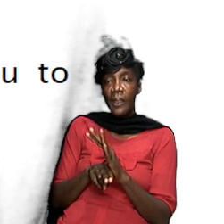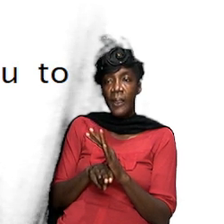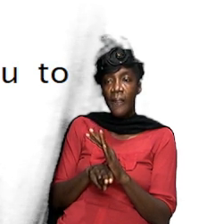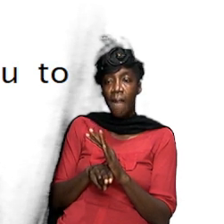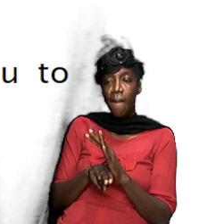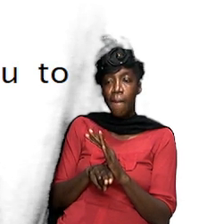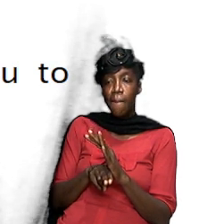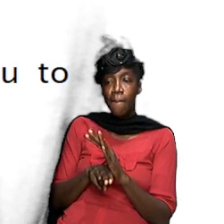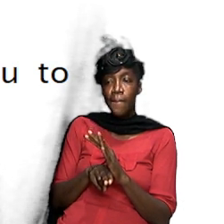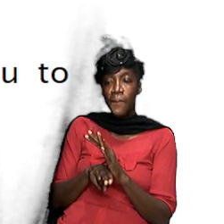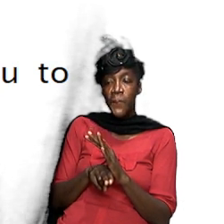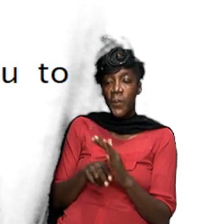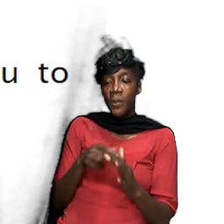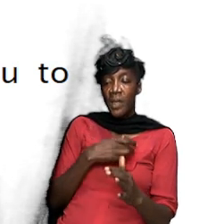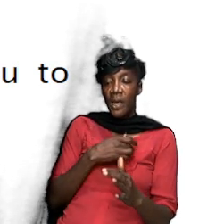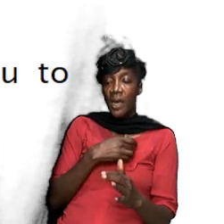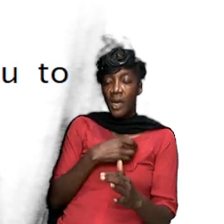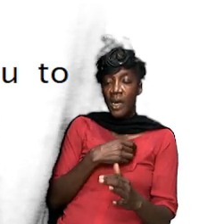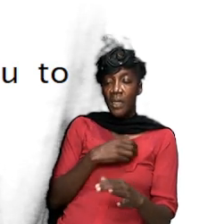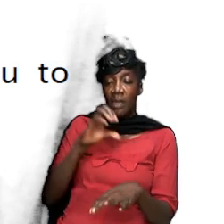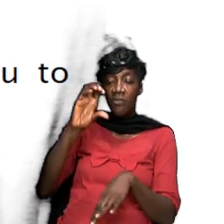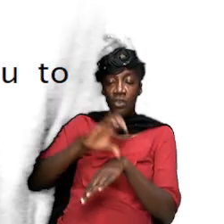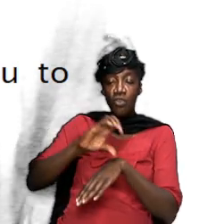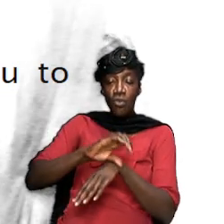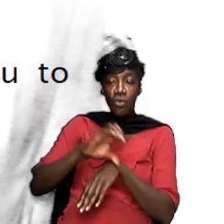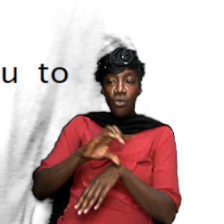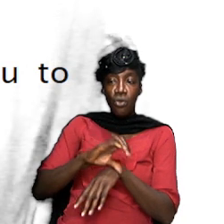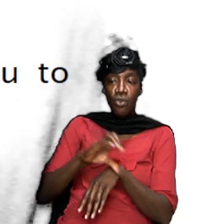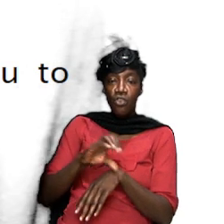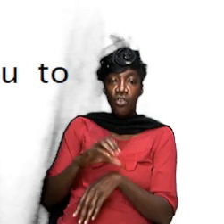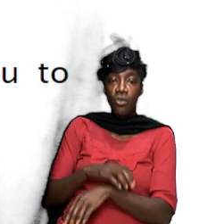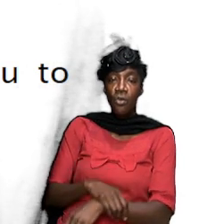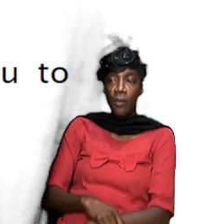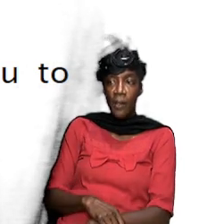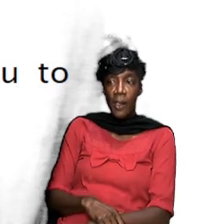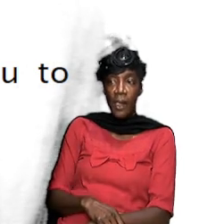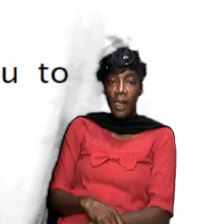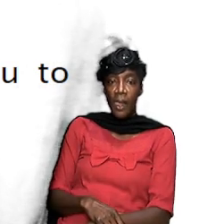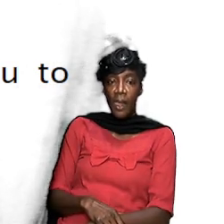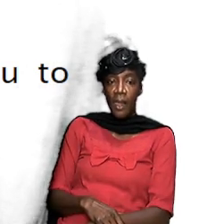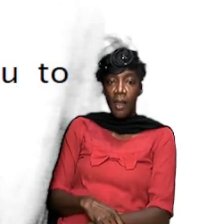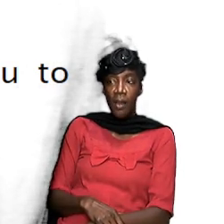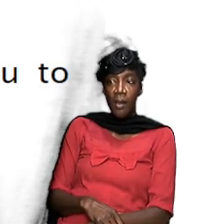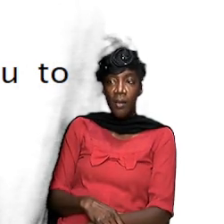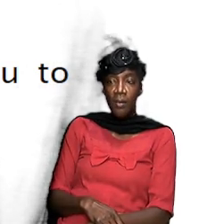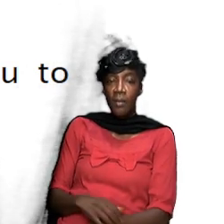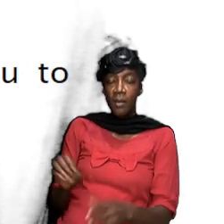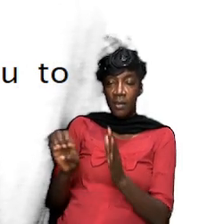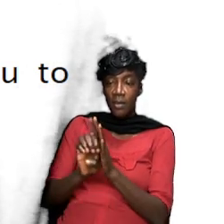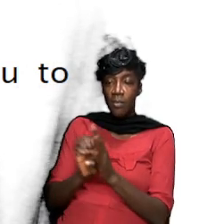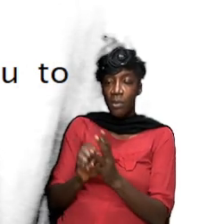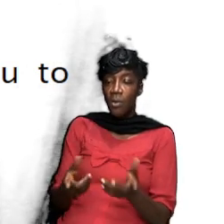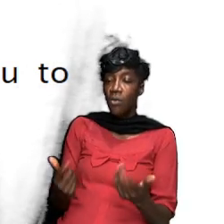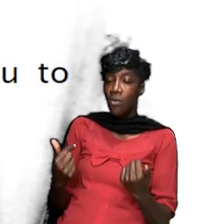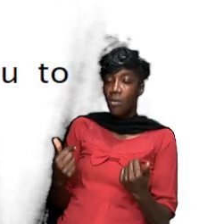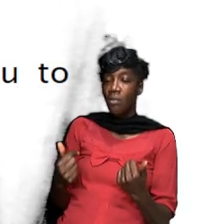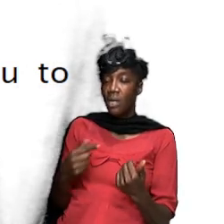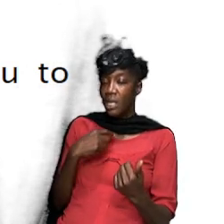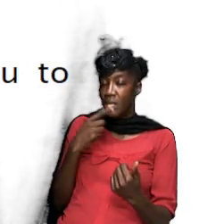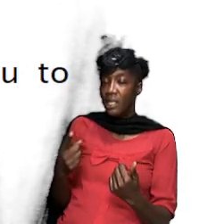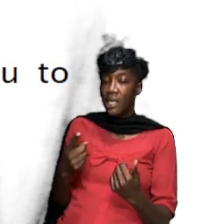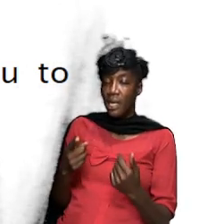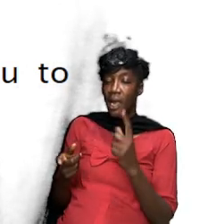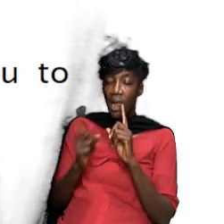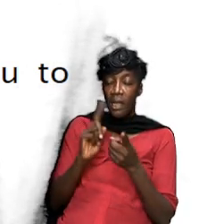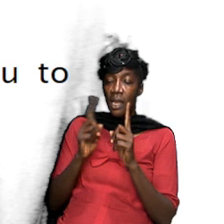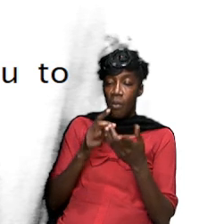And the part of the church that Bishop come, not saying that this is happening, you know, just giving an example, would say, look here, you can talk